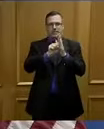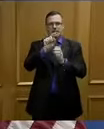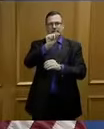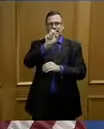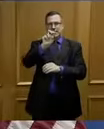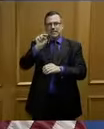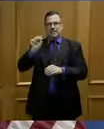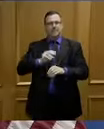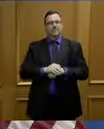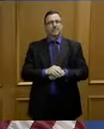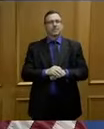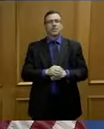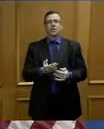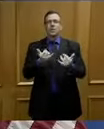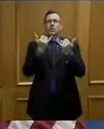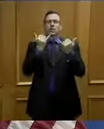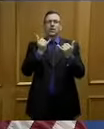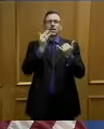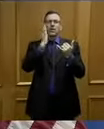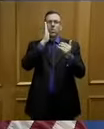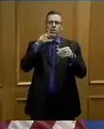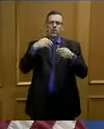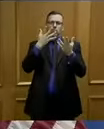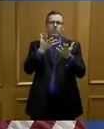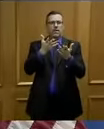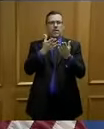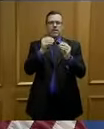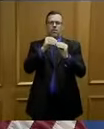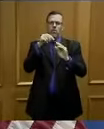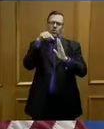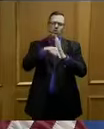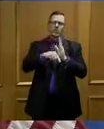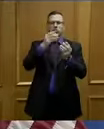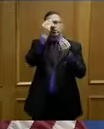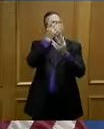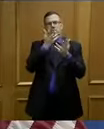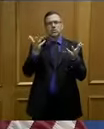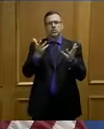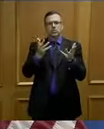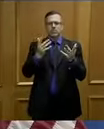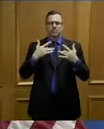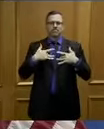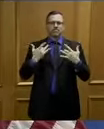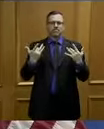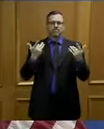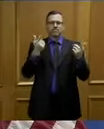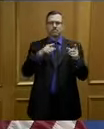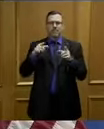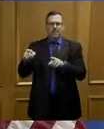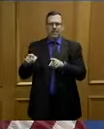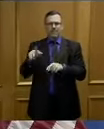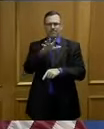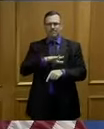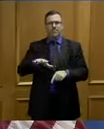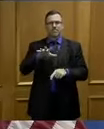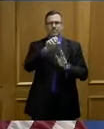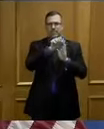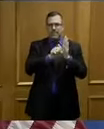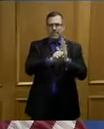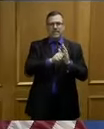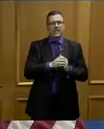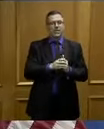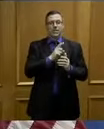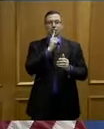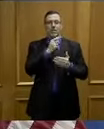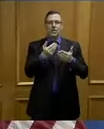is to provide you more information about what it is that we're doing in our state, innovative and creative, I